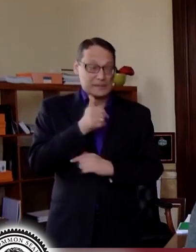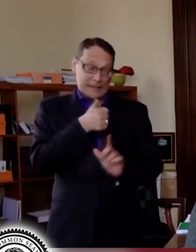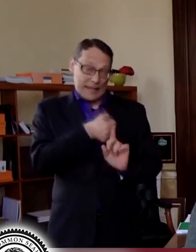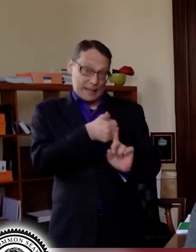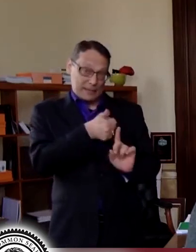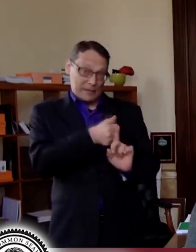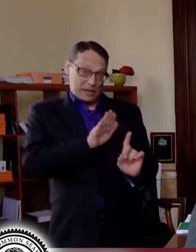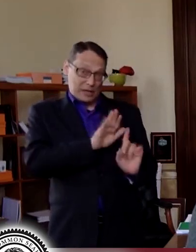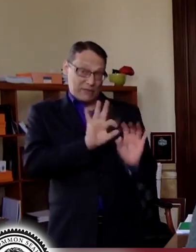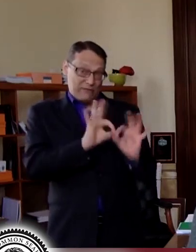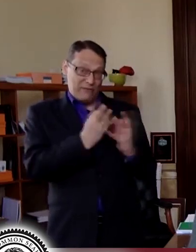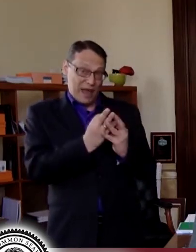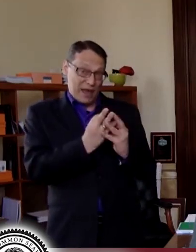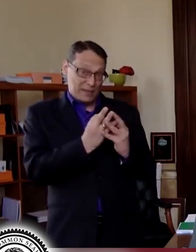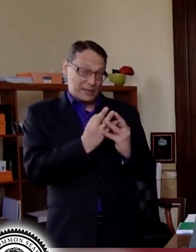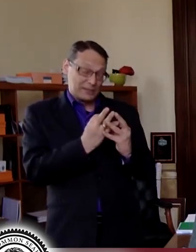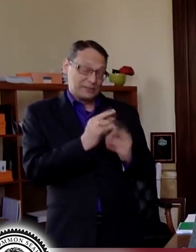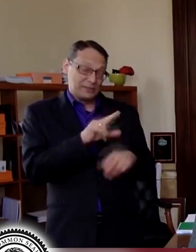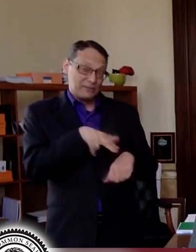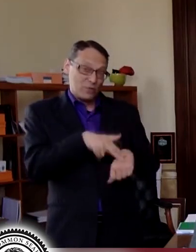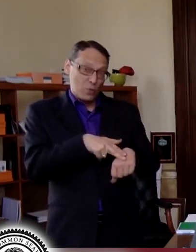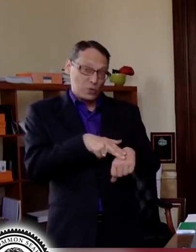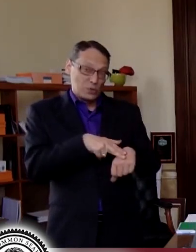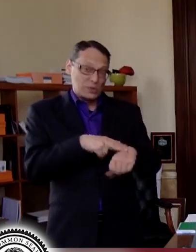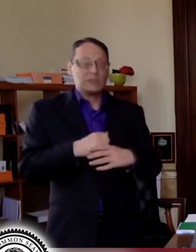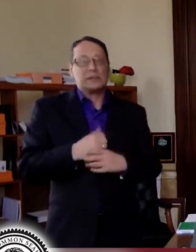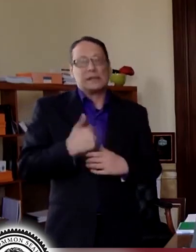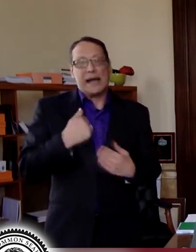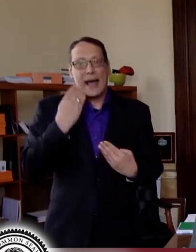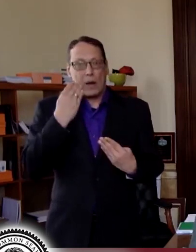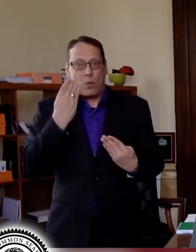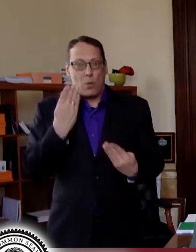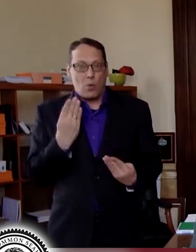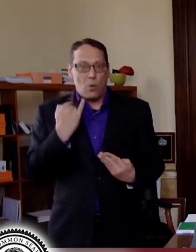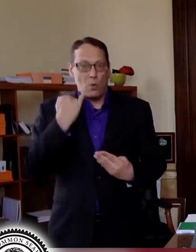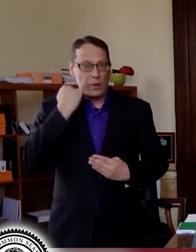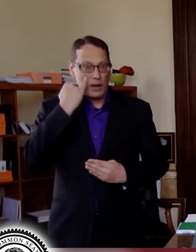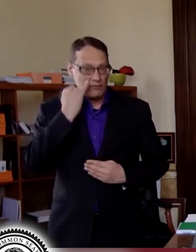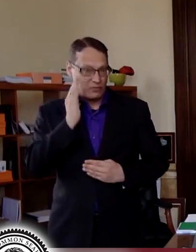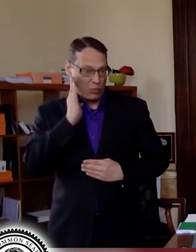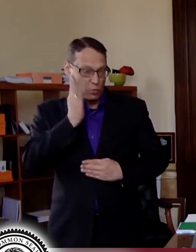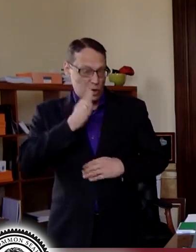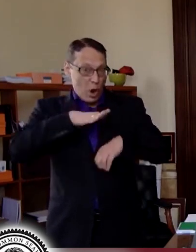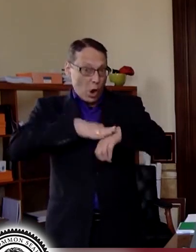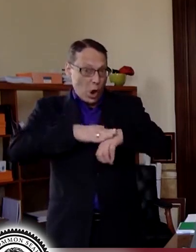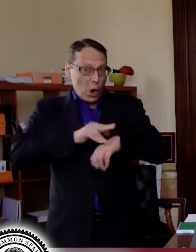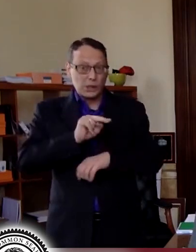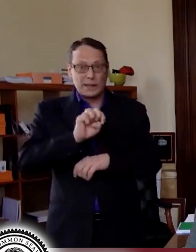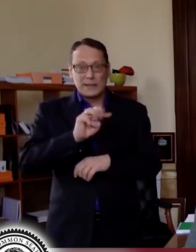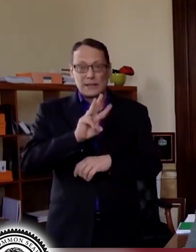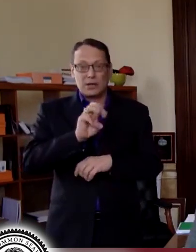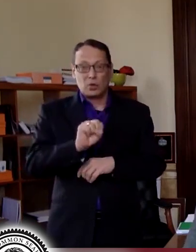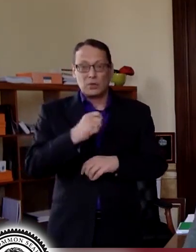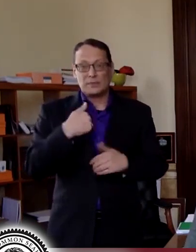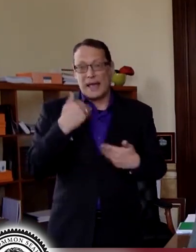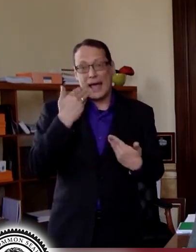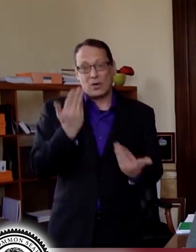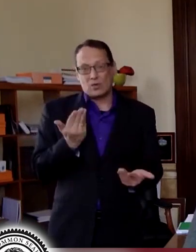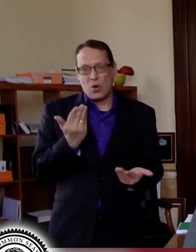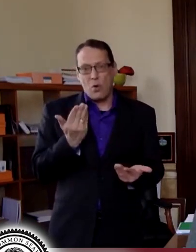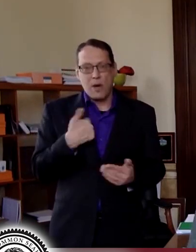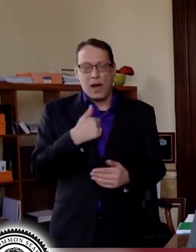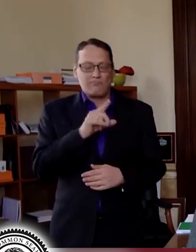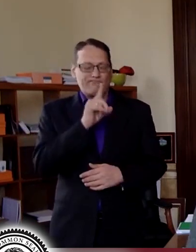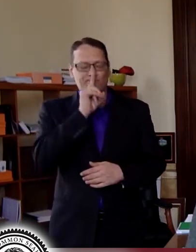himself and his family, of course. I don't know if that will actually be on the news or whatever, because I'm not going to disclose